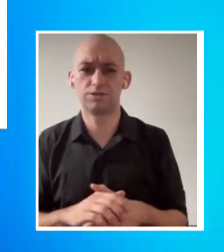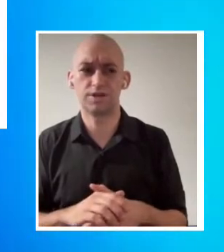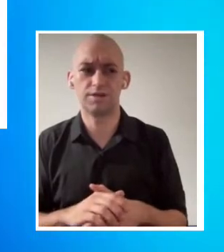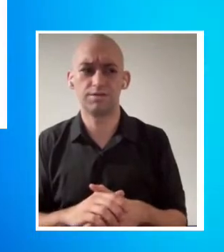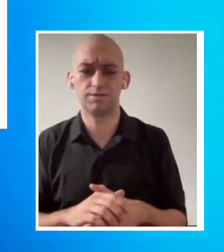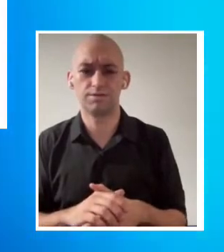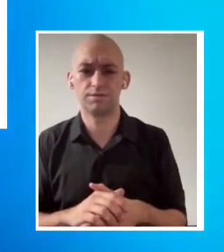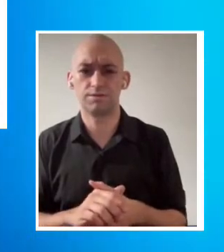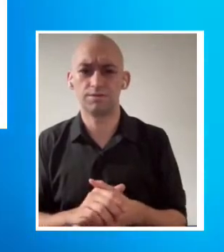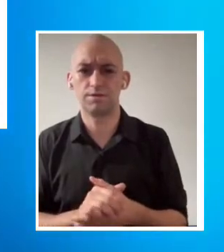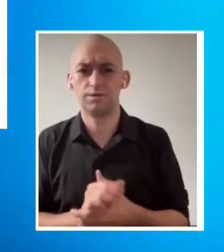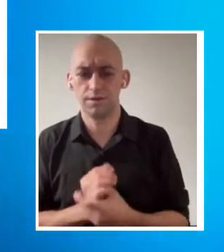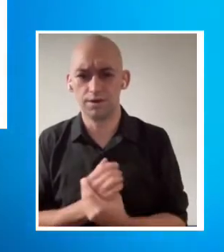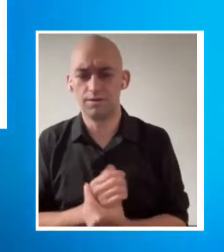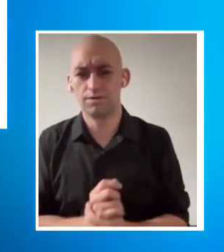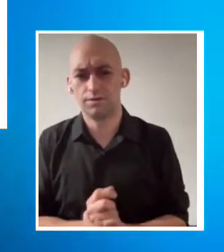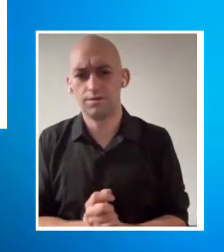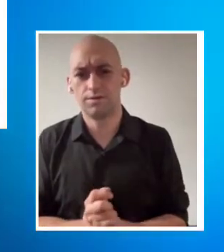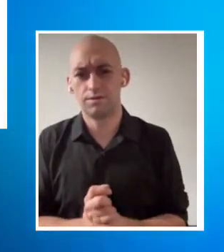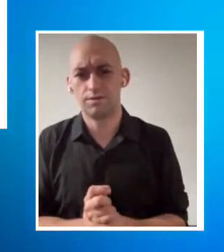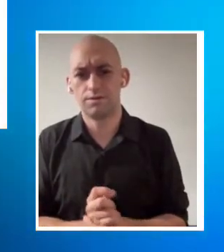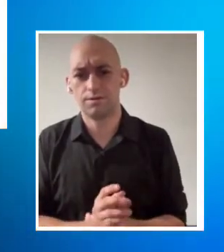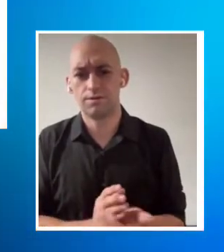And I'll just,